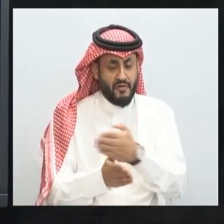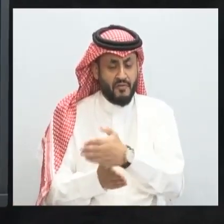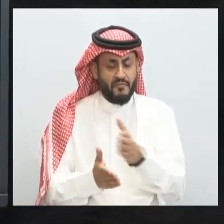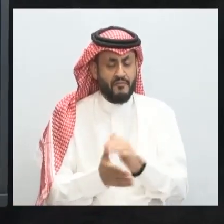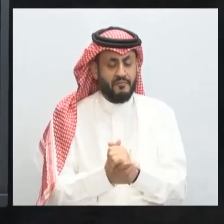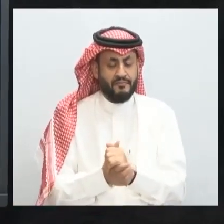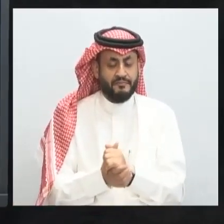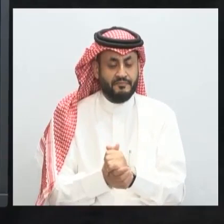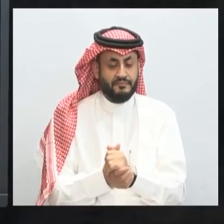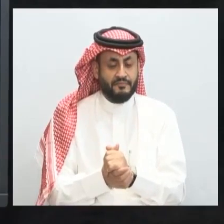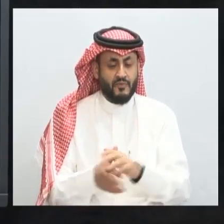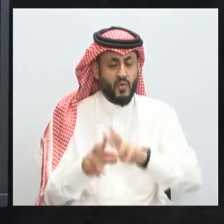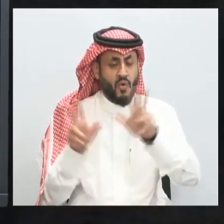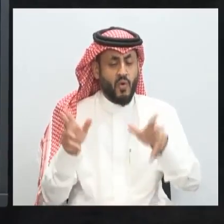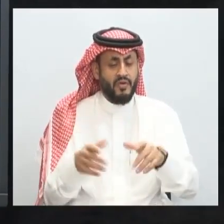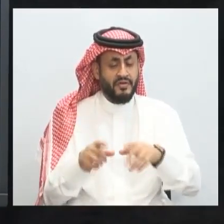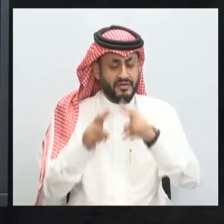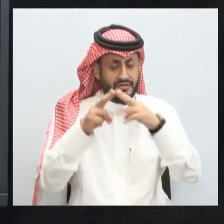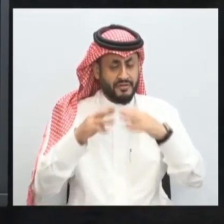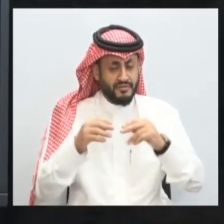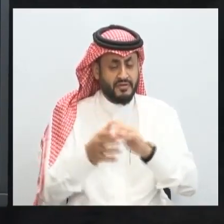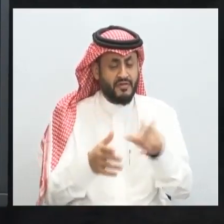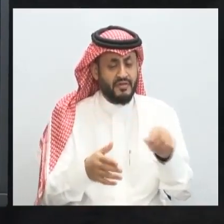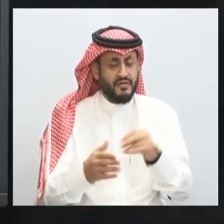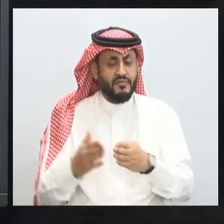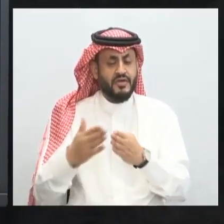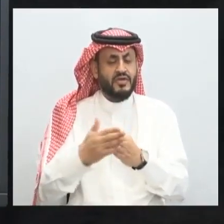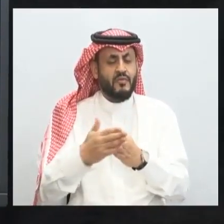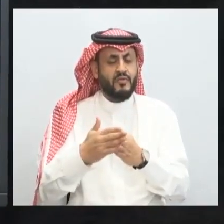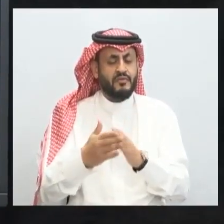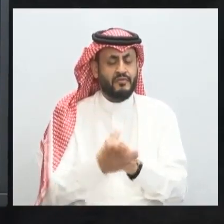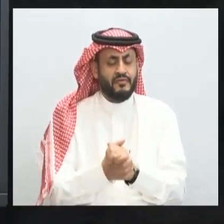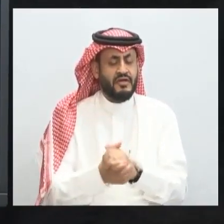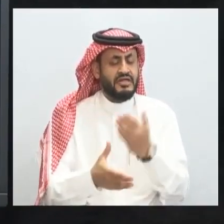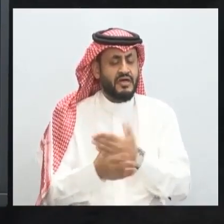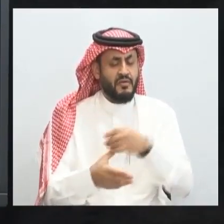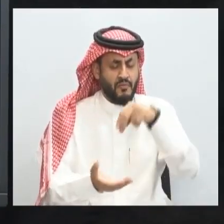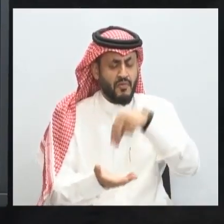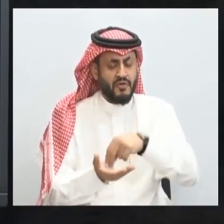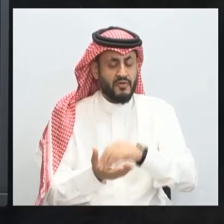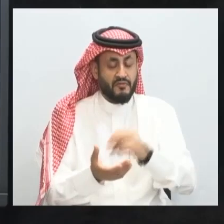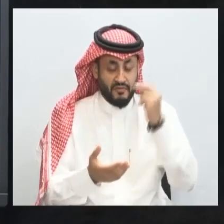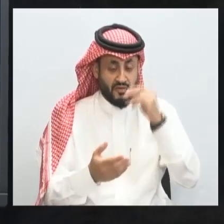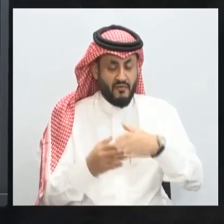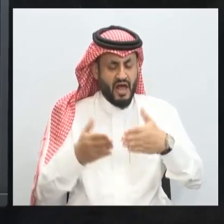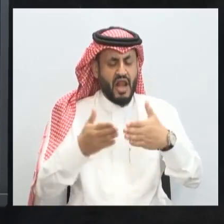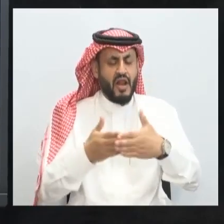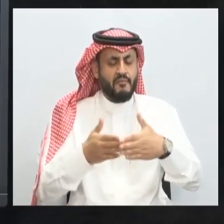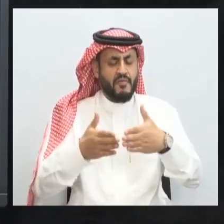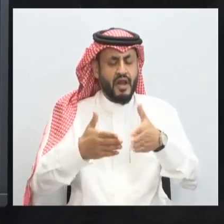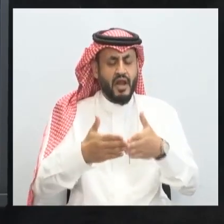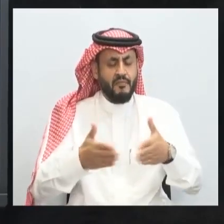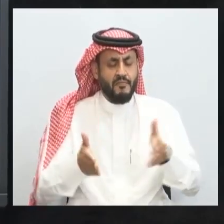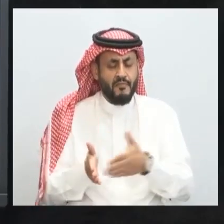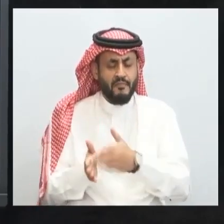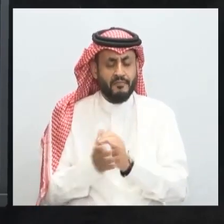traffic. Now, these signs, they are like stop signs. They are there for putting some kind of limitations. Now,